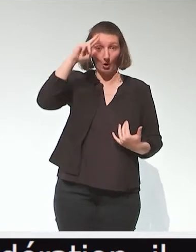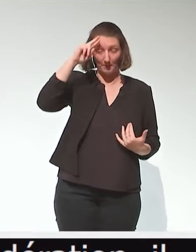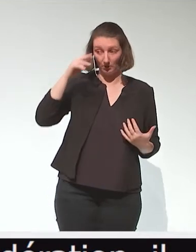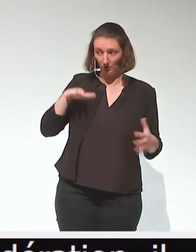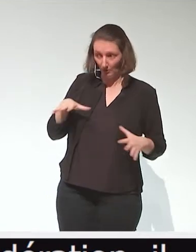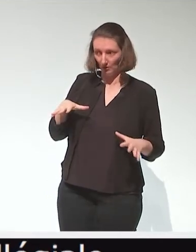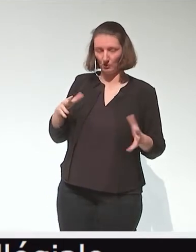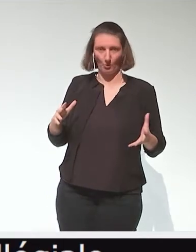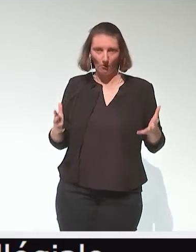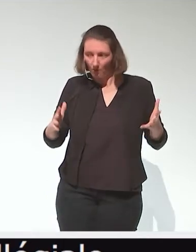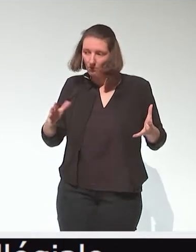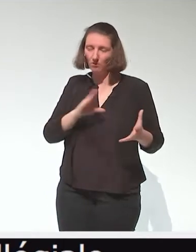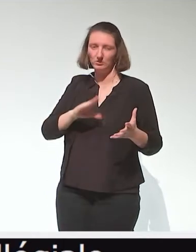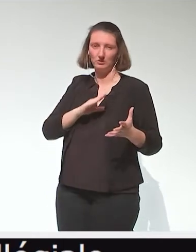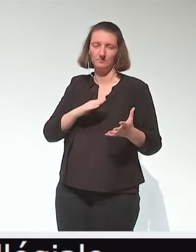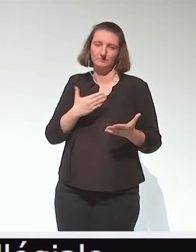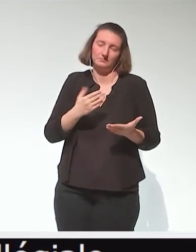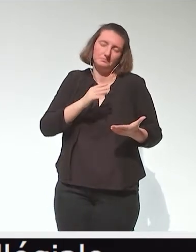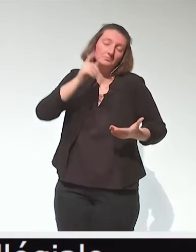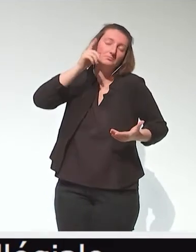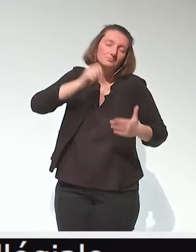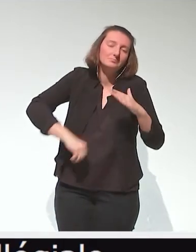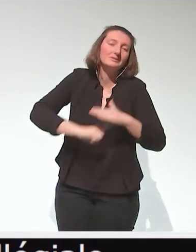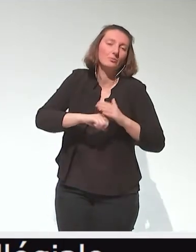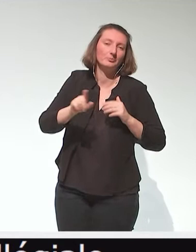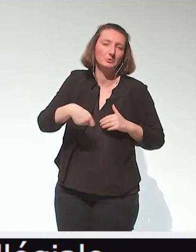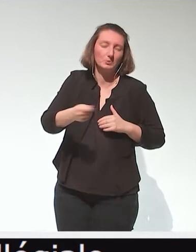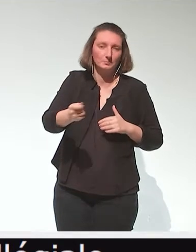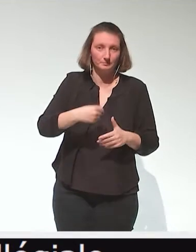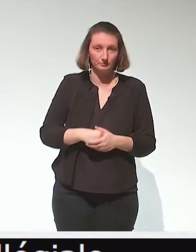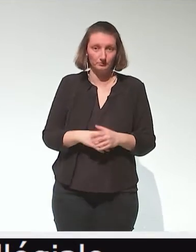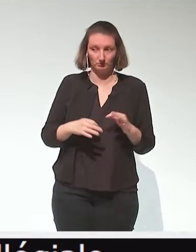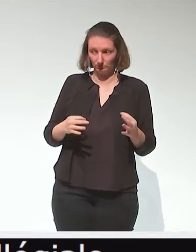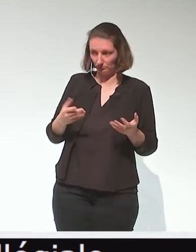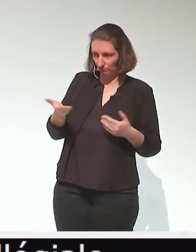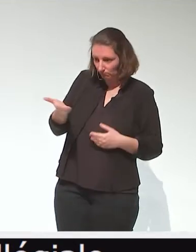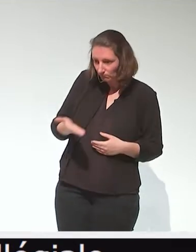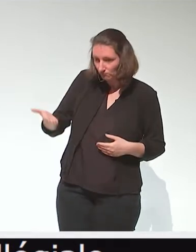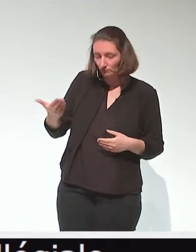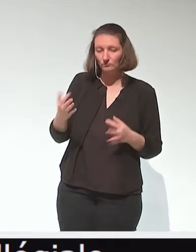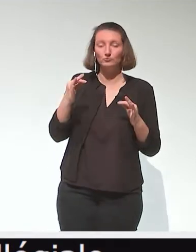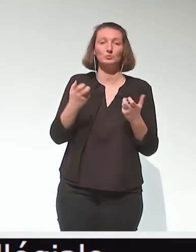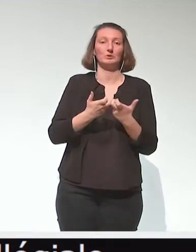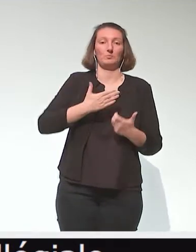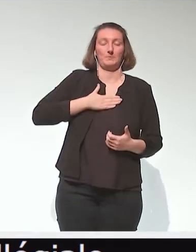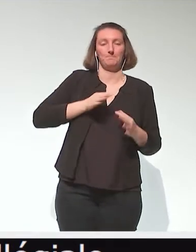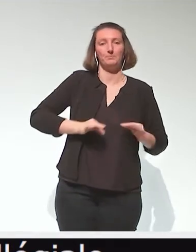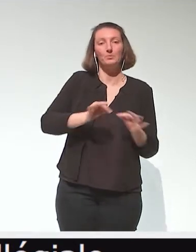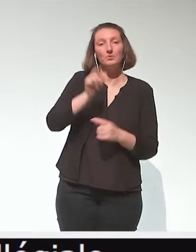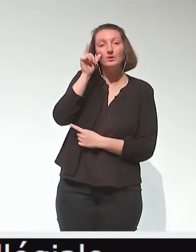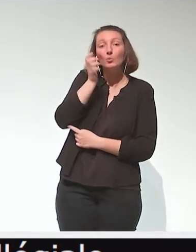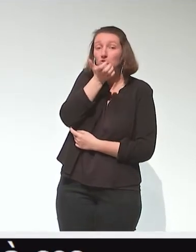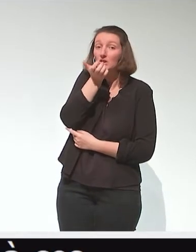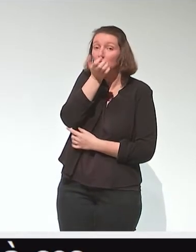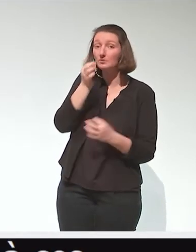Ukraine. Since in the Czech Republic we have almost 150,000 people up to date fleeing